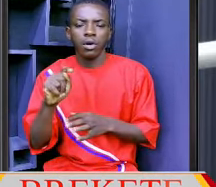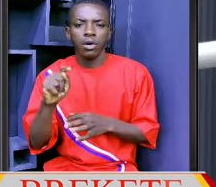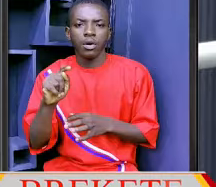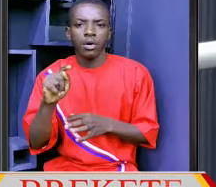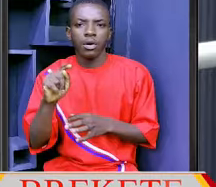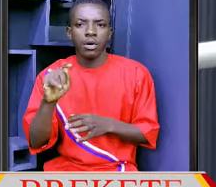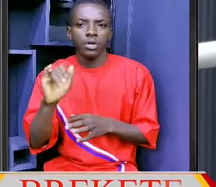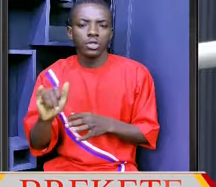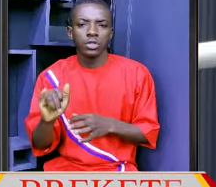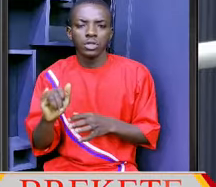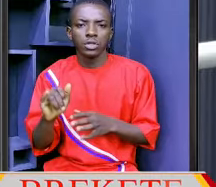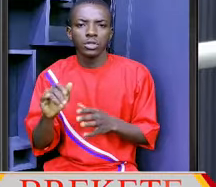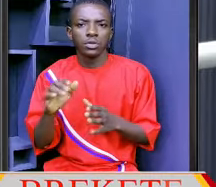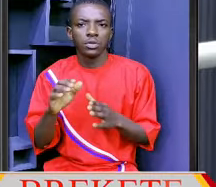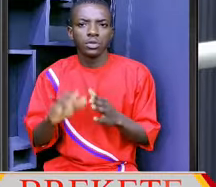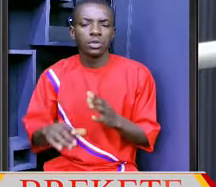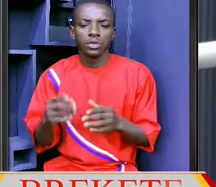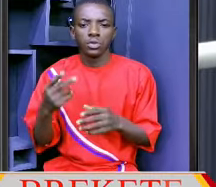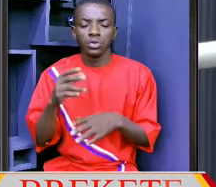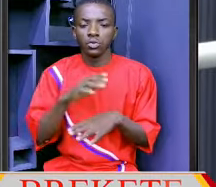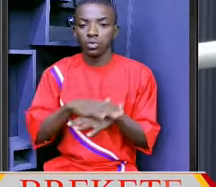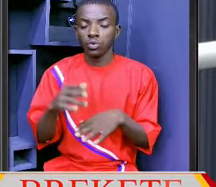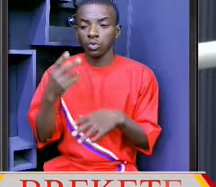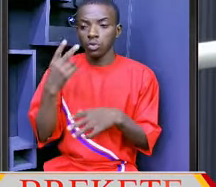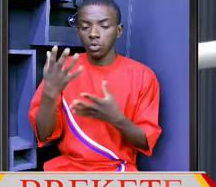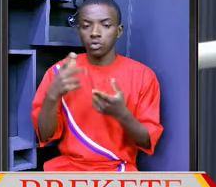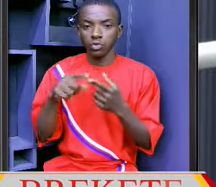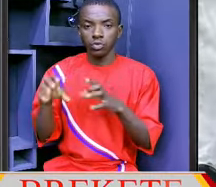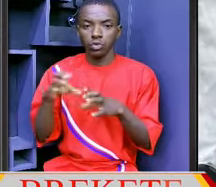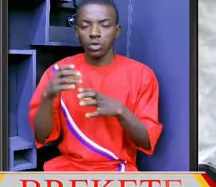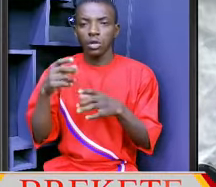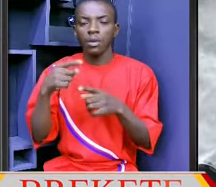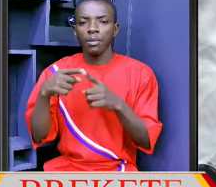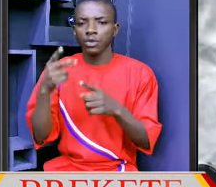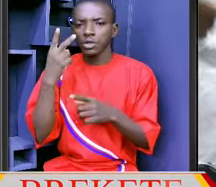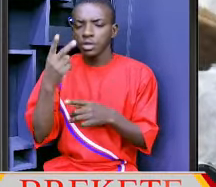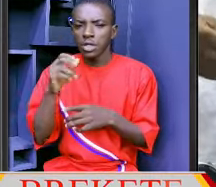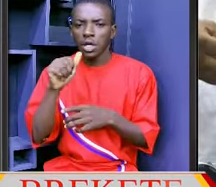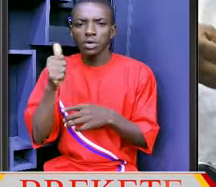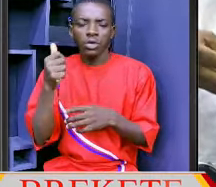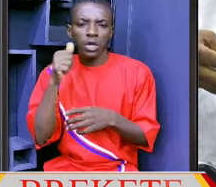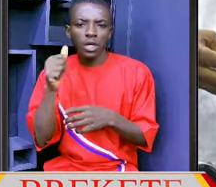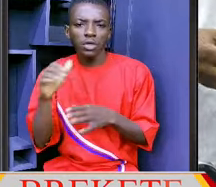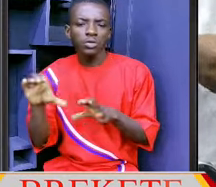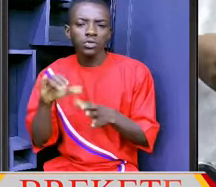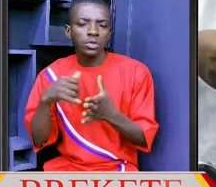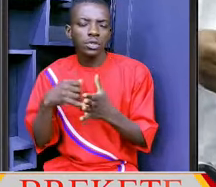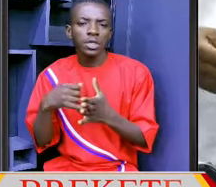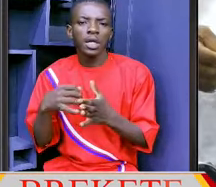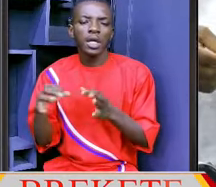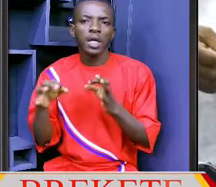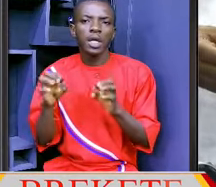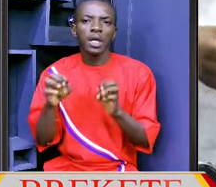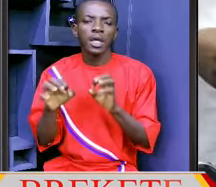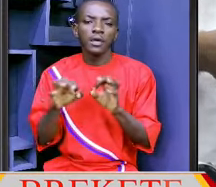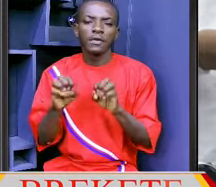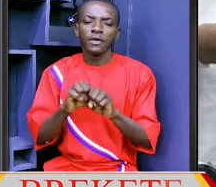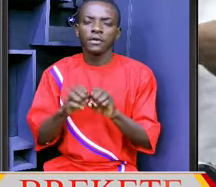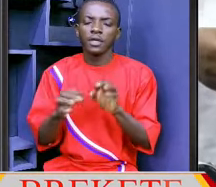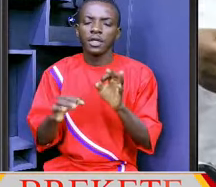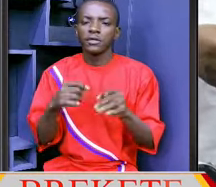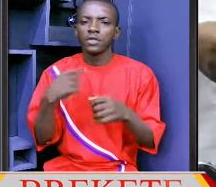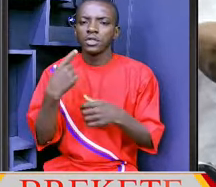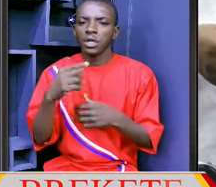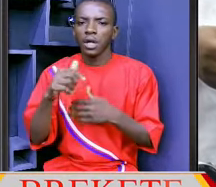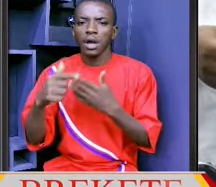She no do am. She see the other girl do am. The other one do am. The other one do am. Even if you tell her